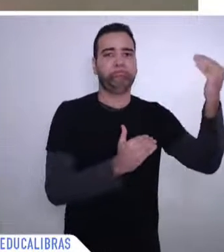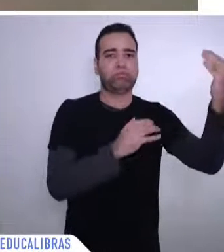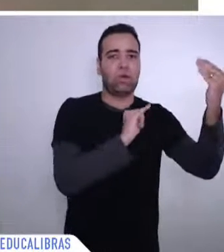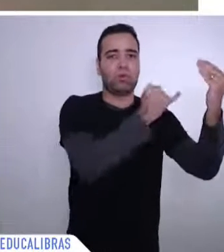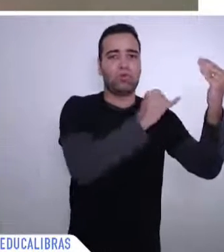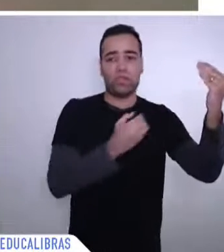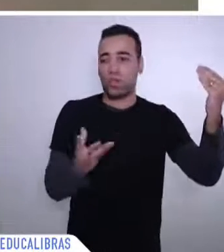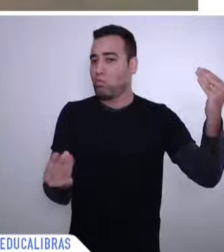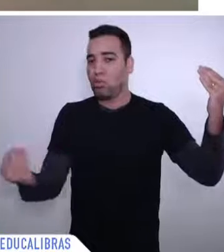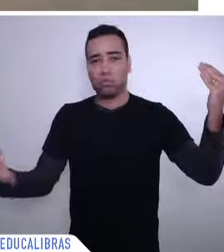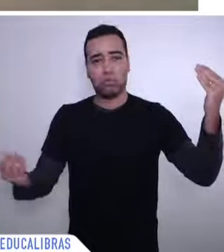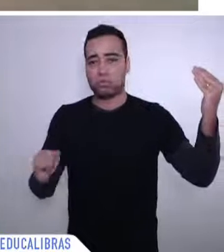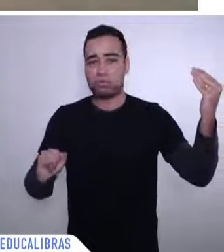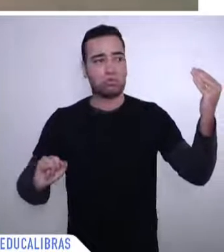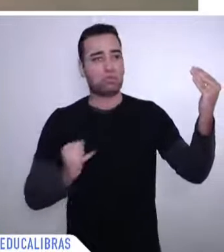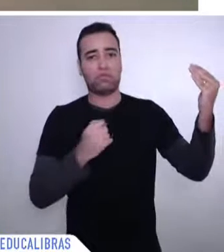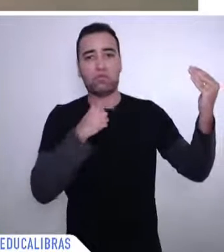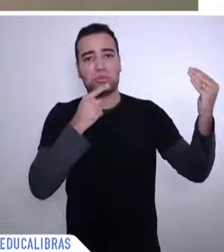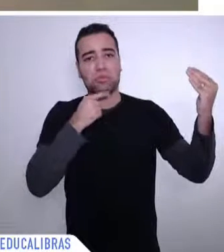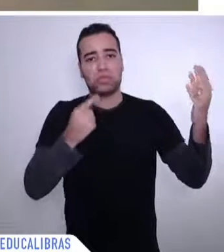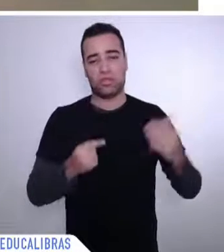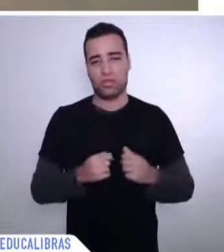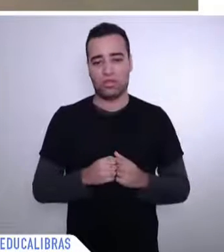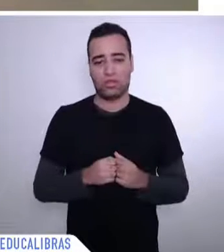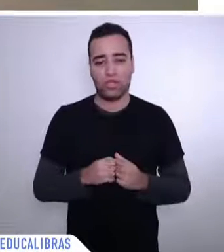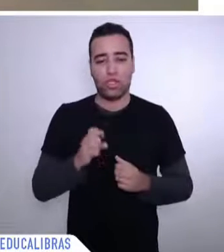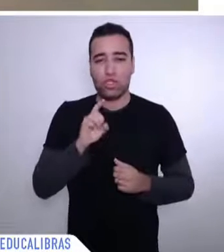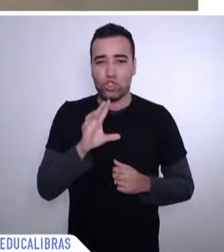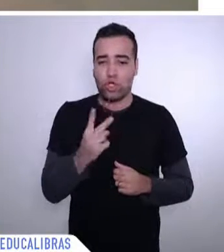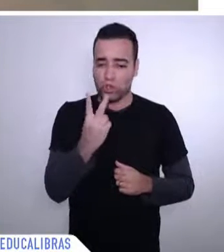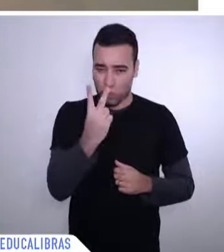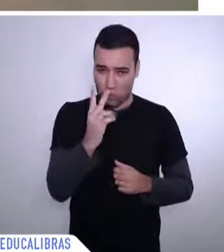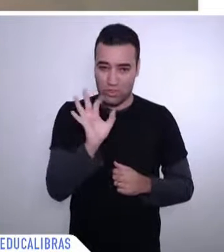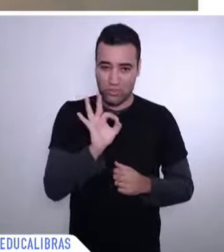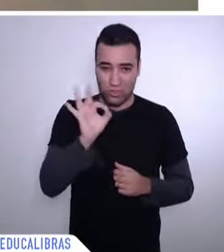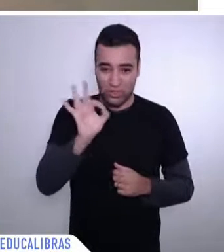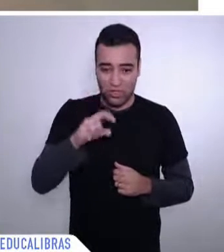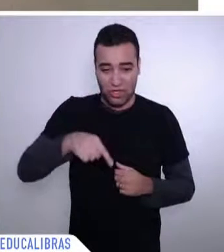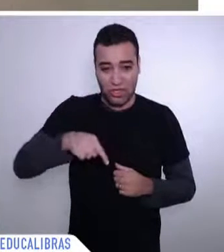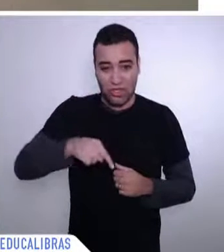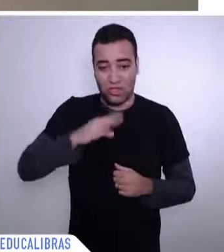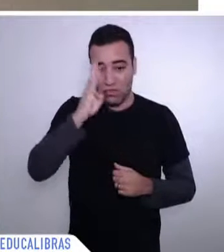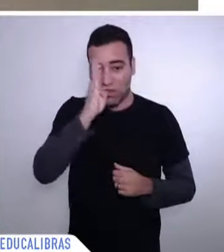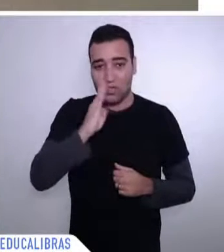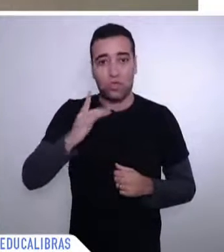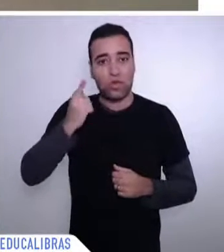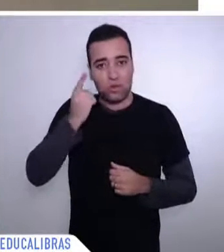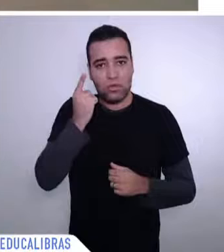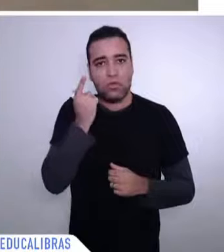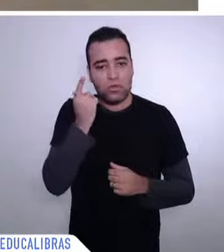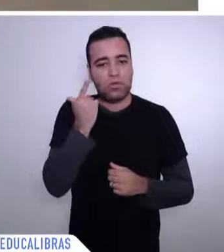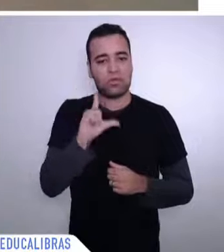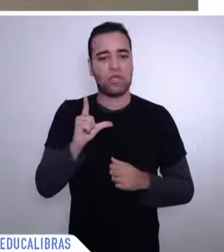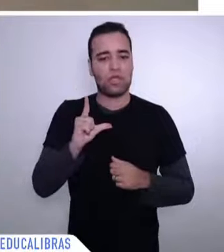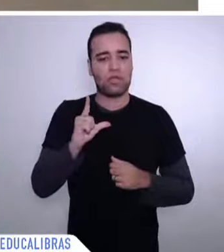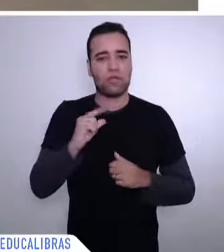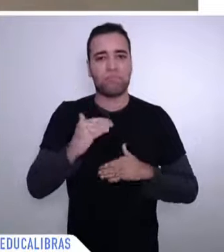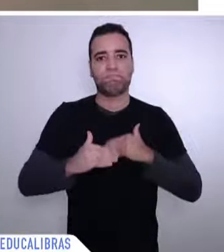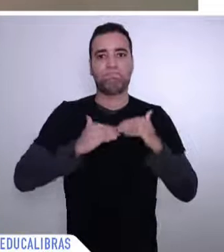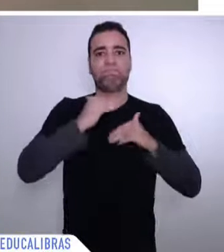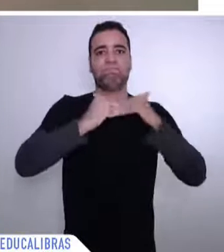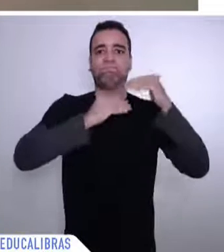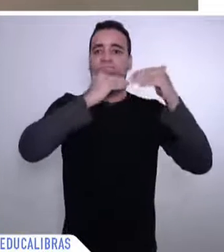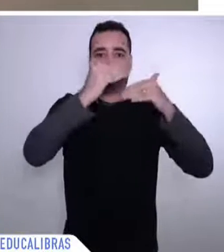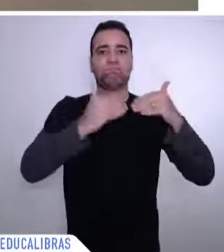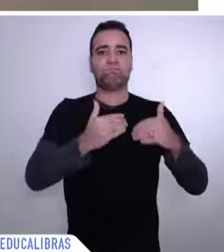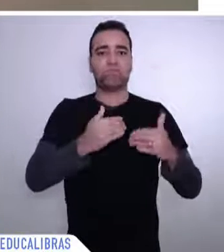Brazil perform at the highest level of the PISA scores in at least one subject. 2%. In the OECD, on